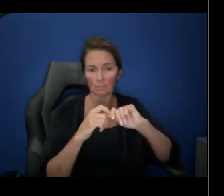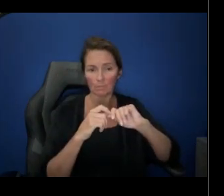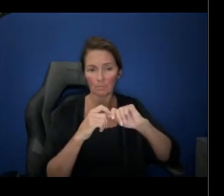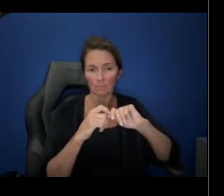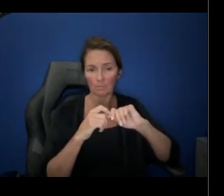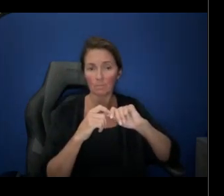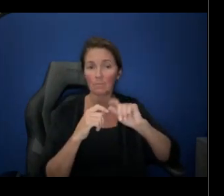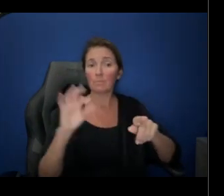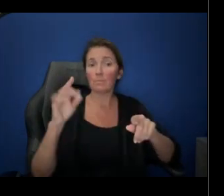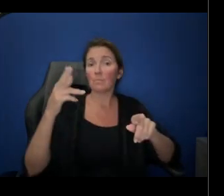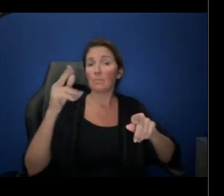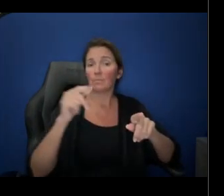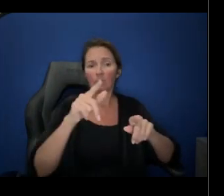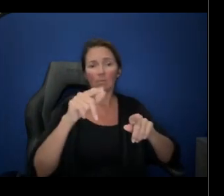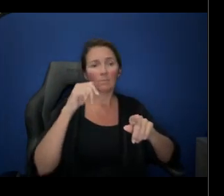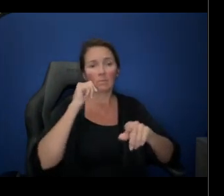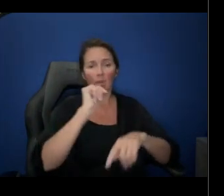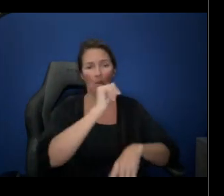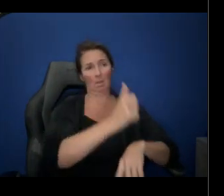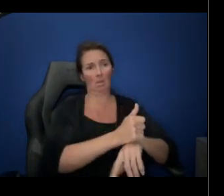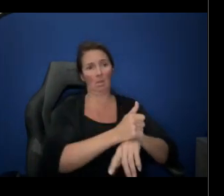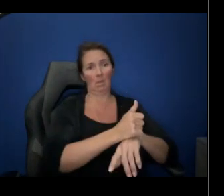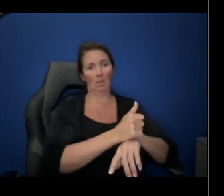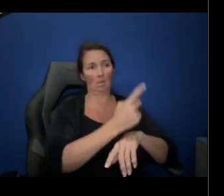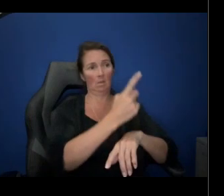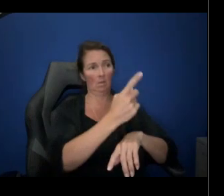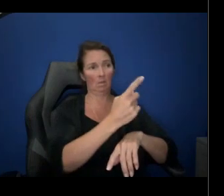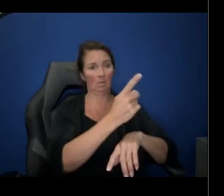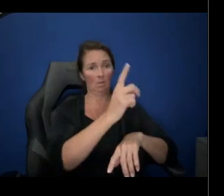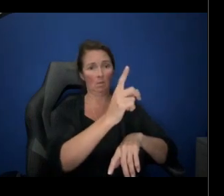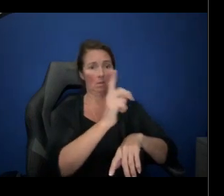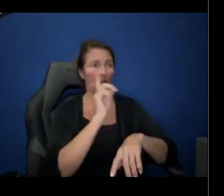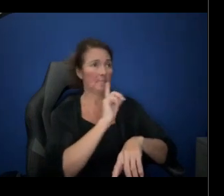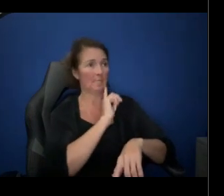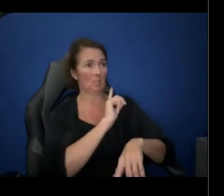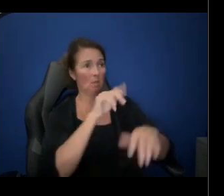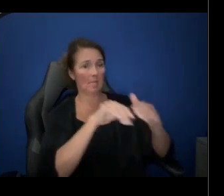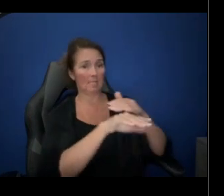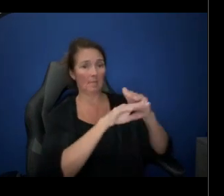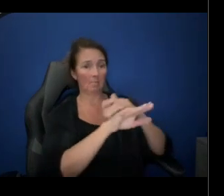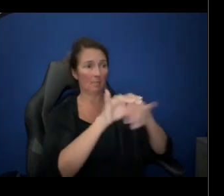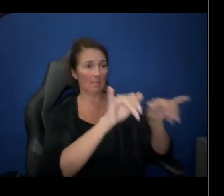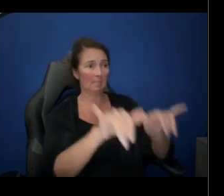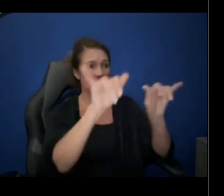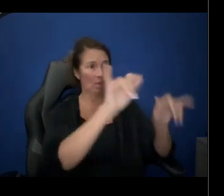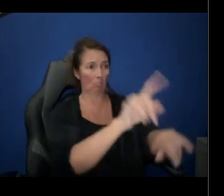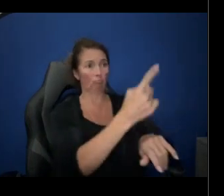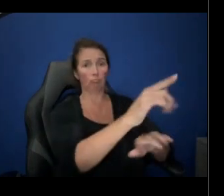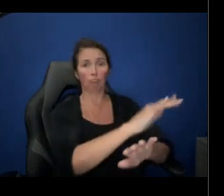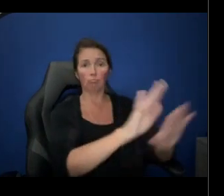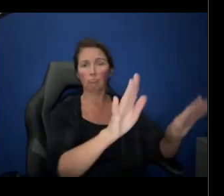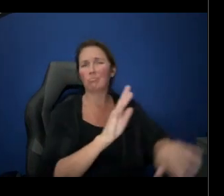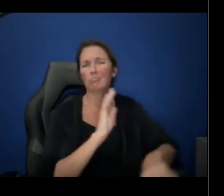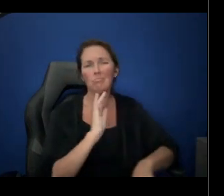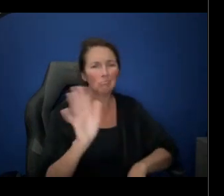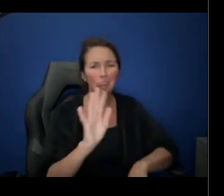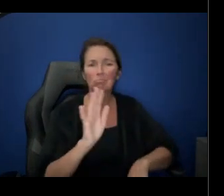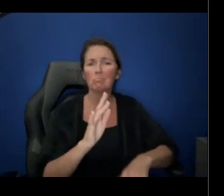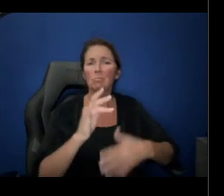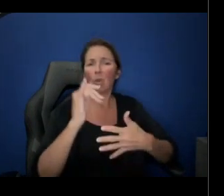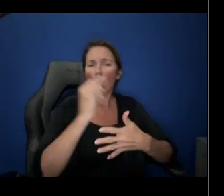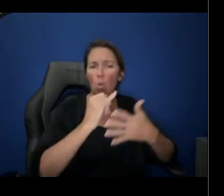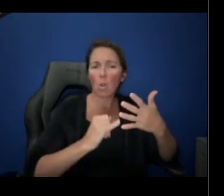The FHA does not establish a single accessibility standard. Architects, designers,